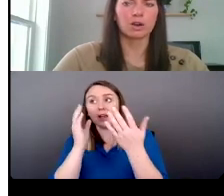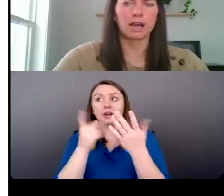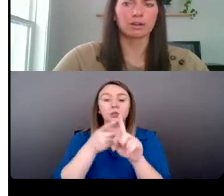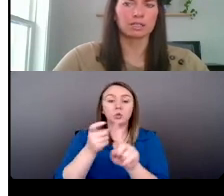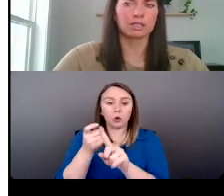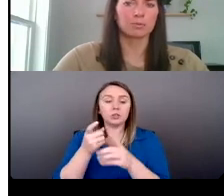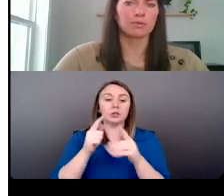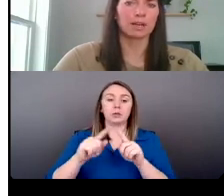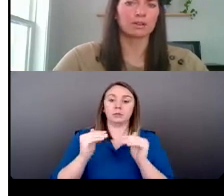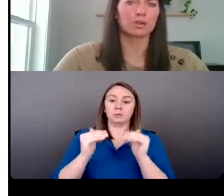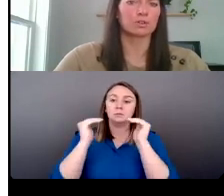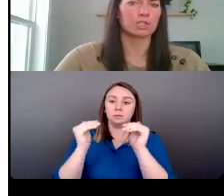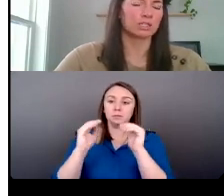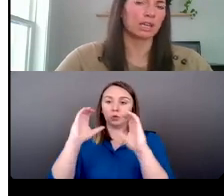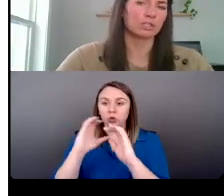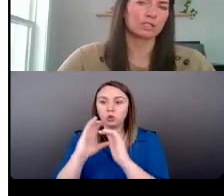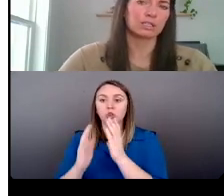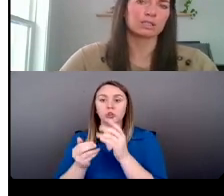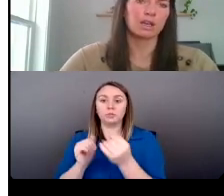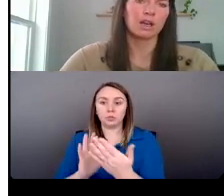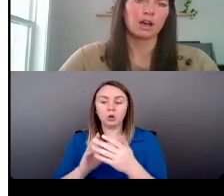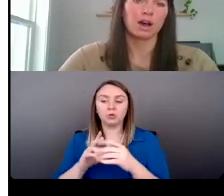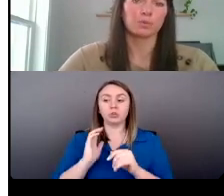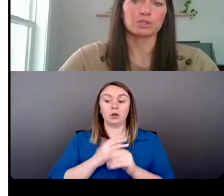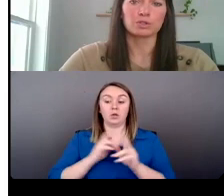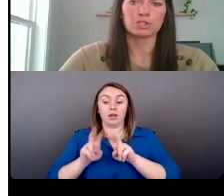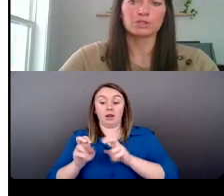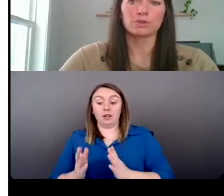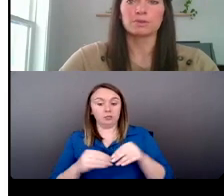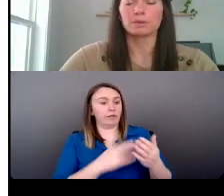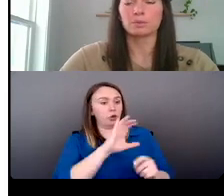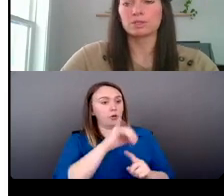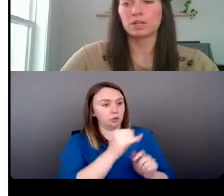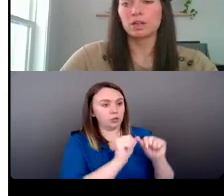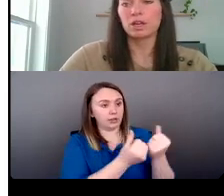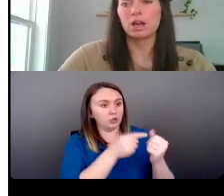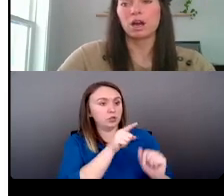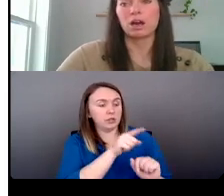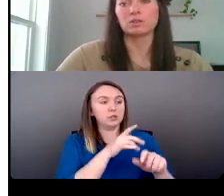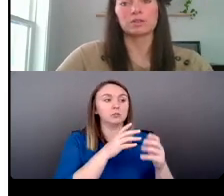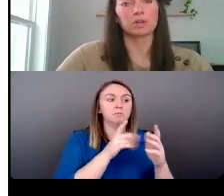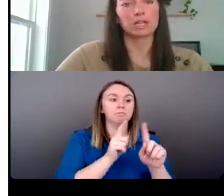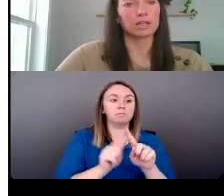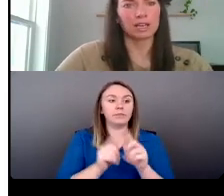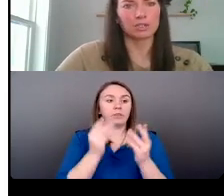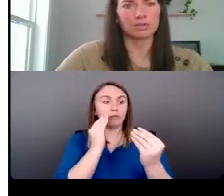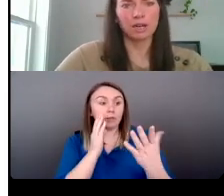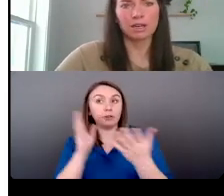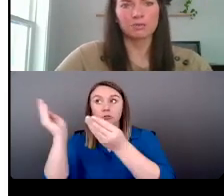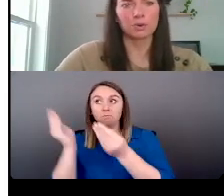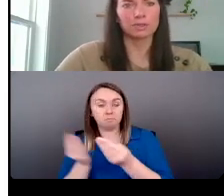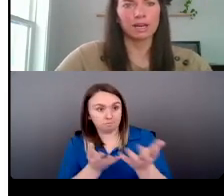techniques, our analysts can provide criminal justice agencies with searches for the missing person, looking for any indication